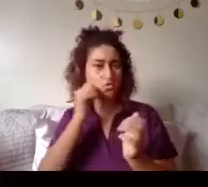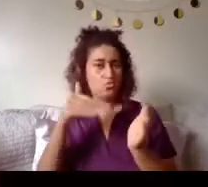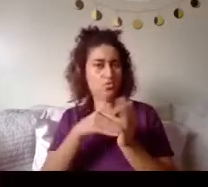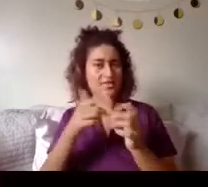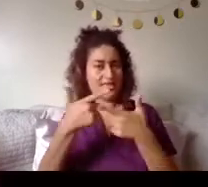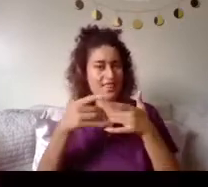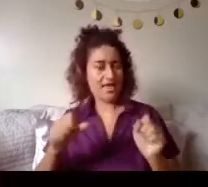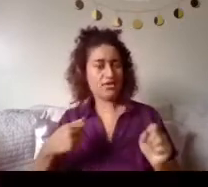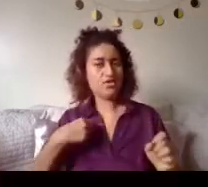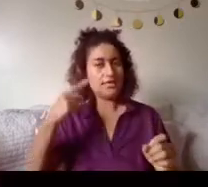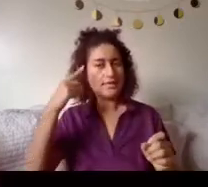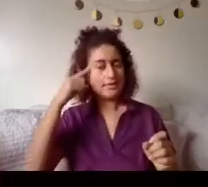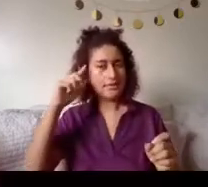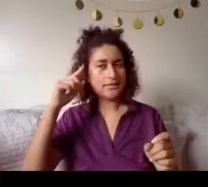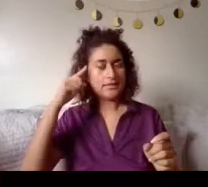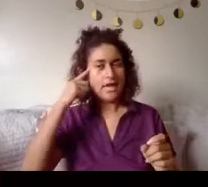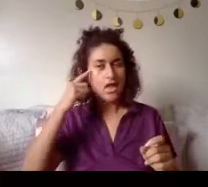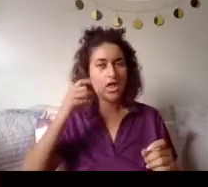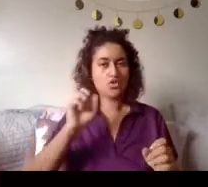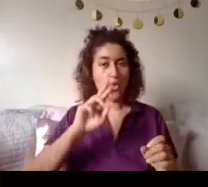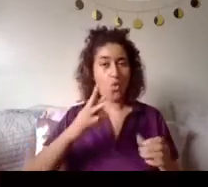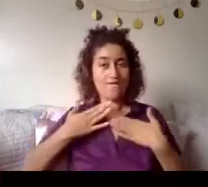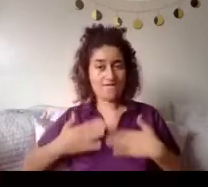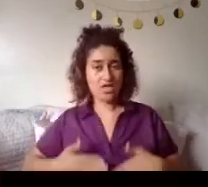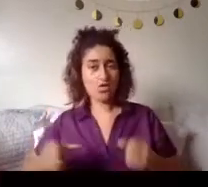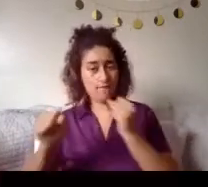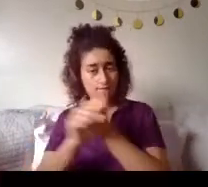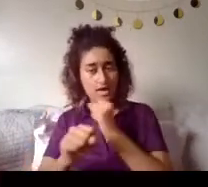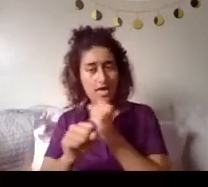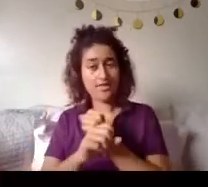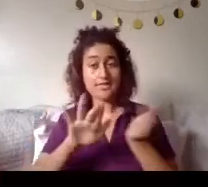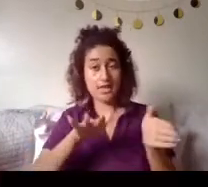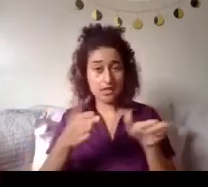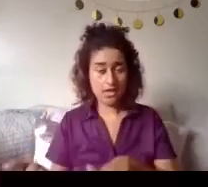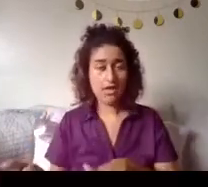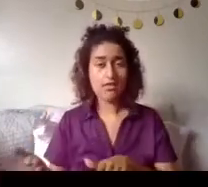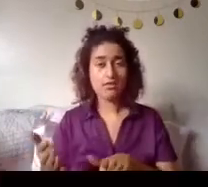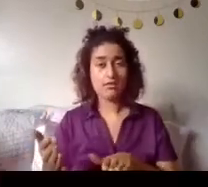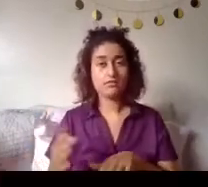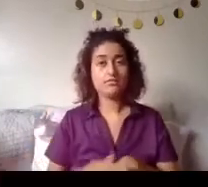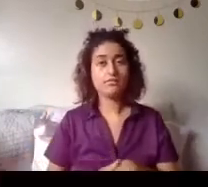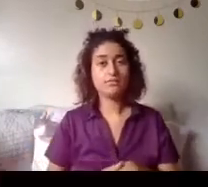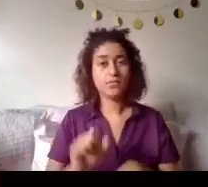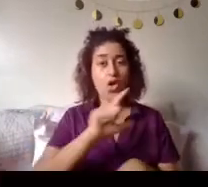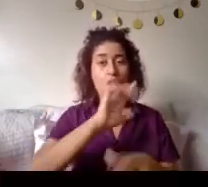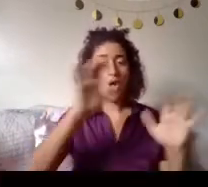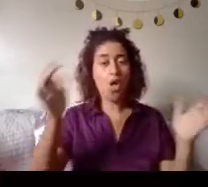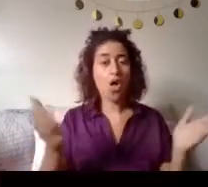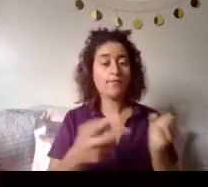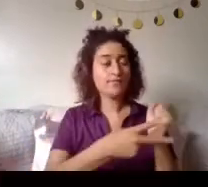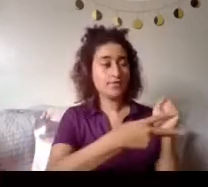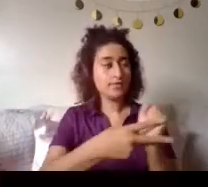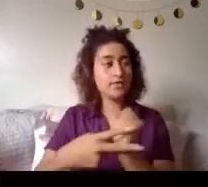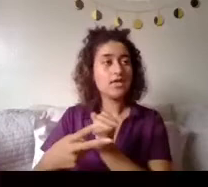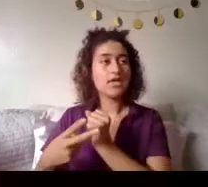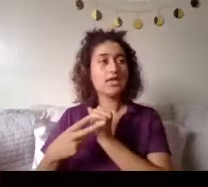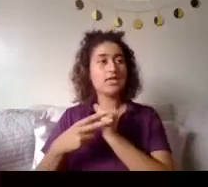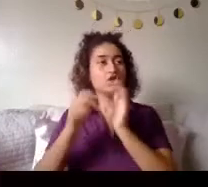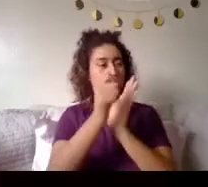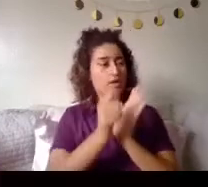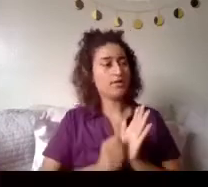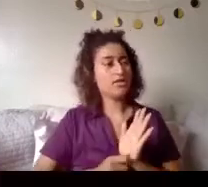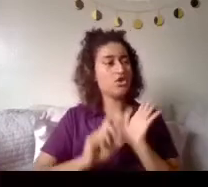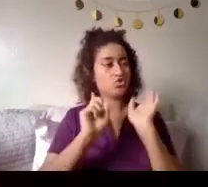psychological and/or physical violence and death. The documentations and reports of